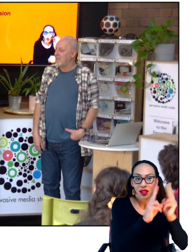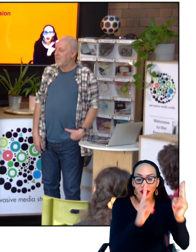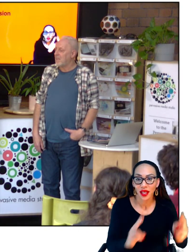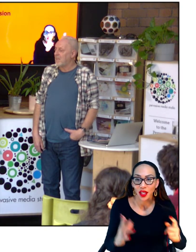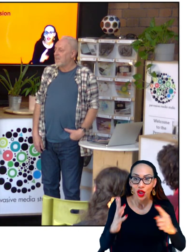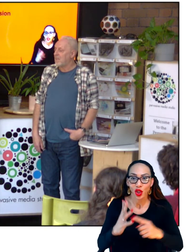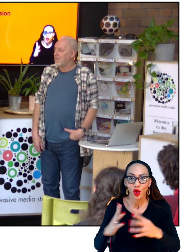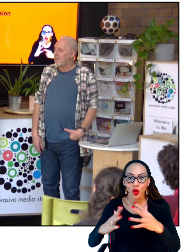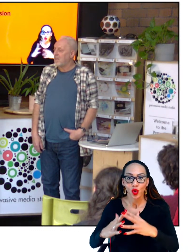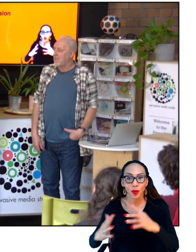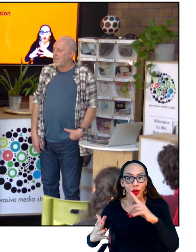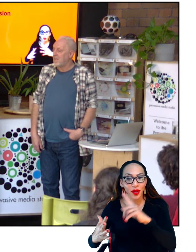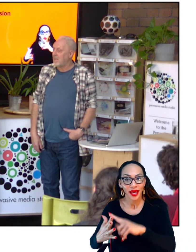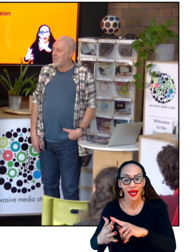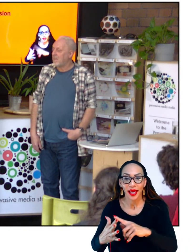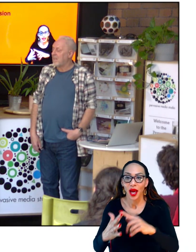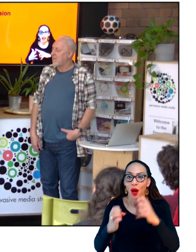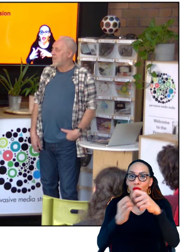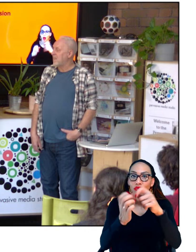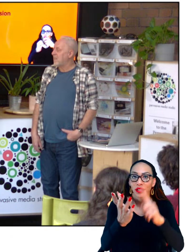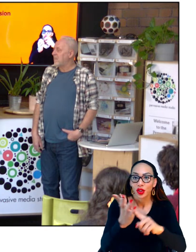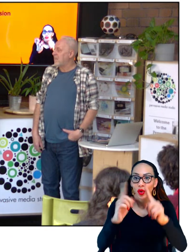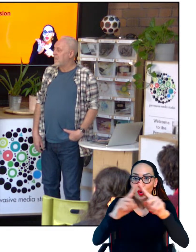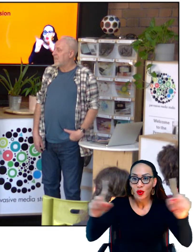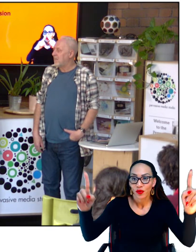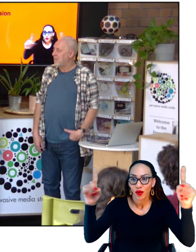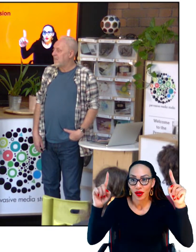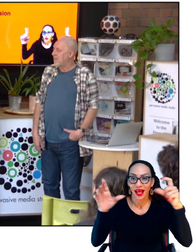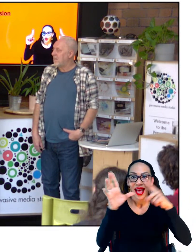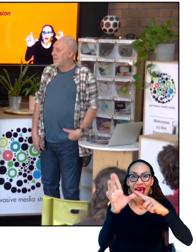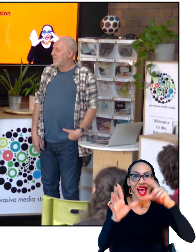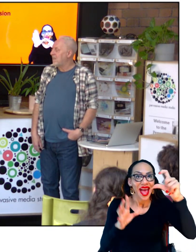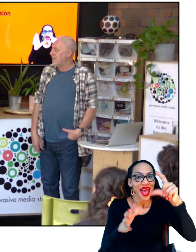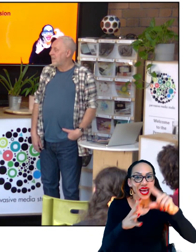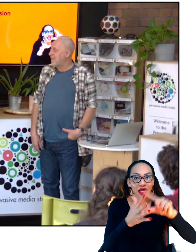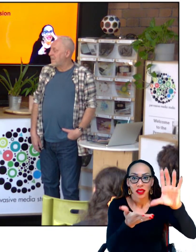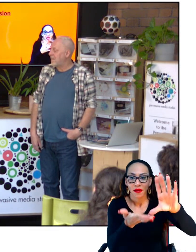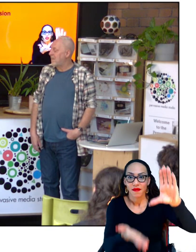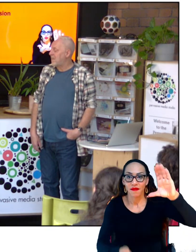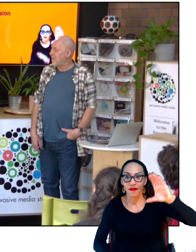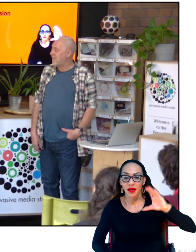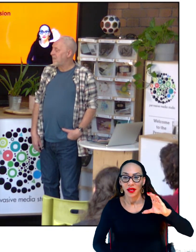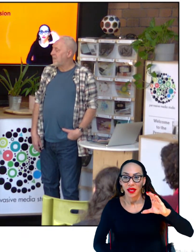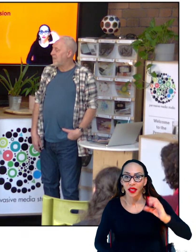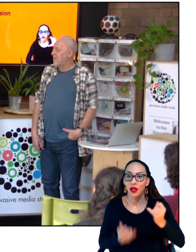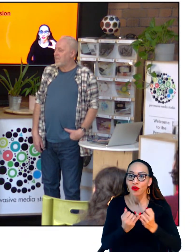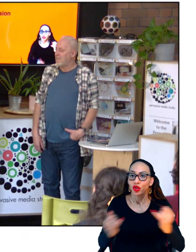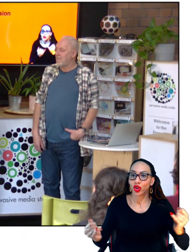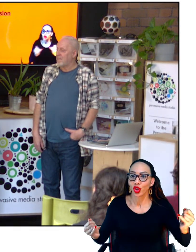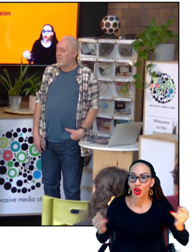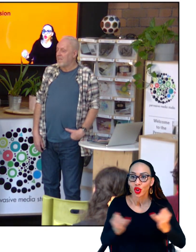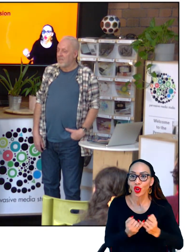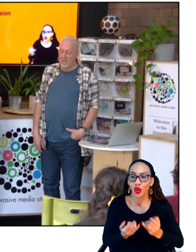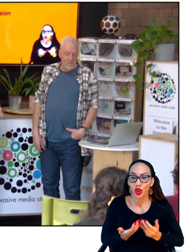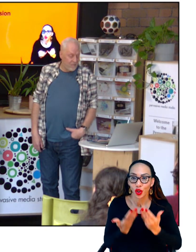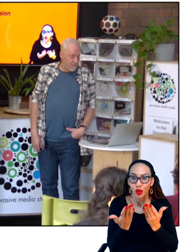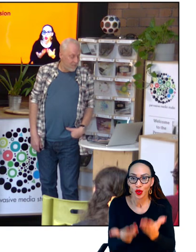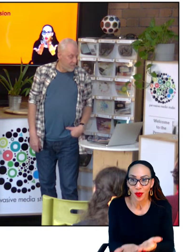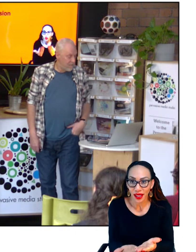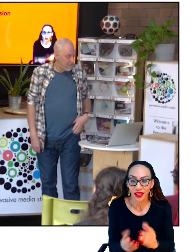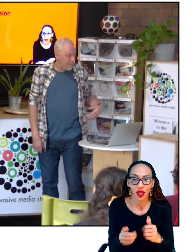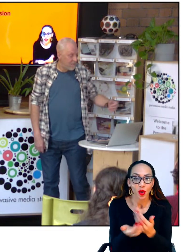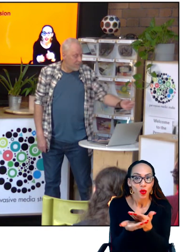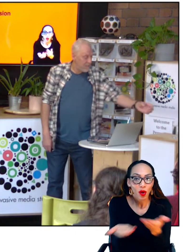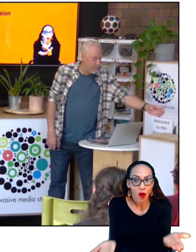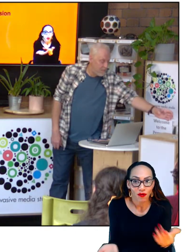and the University of Bristol, and we're funded by Arts Council England. And we offer studio space, including desks, meeting rooms, events, and opportunity, all for free